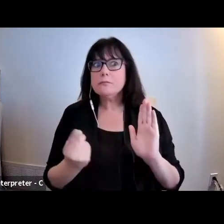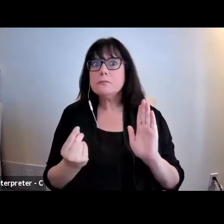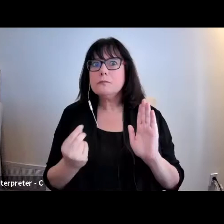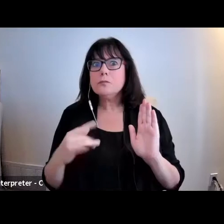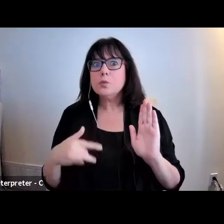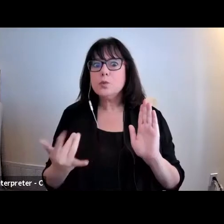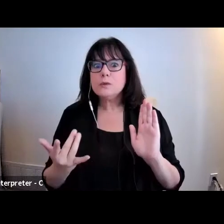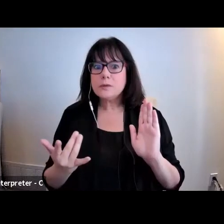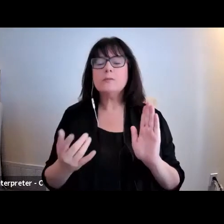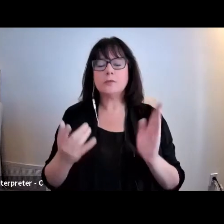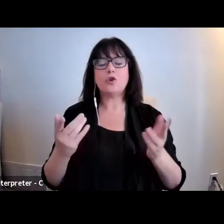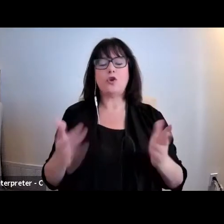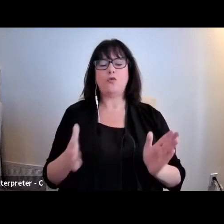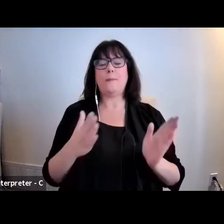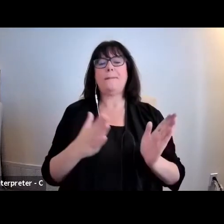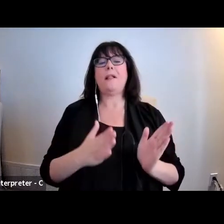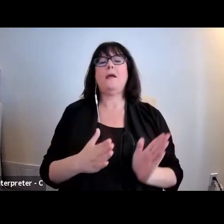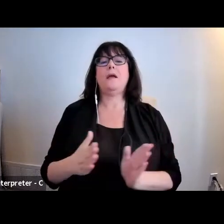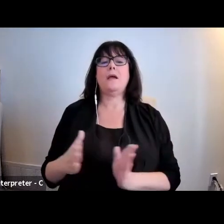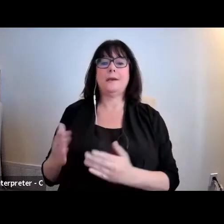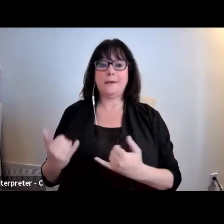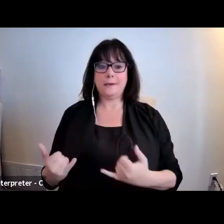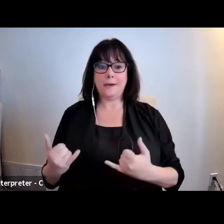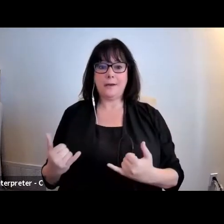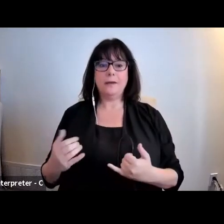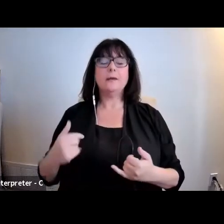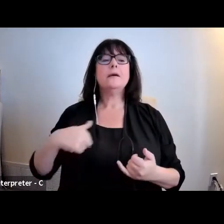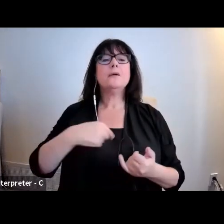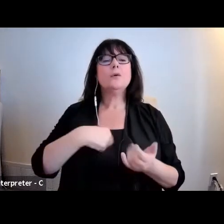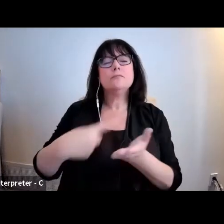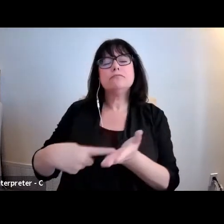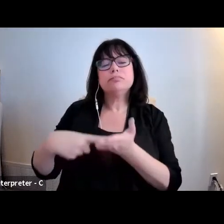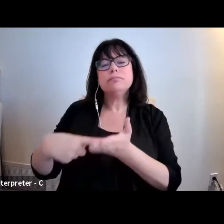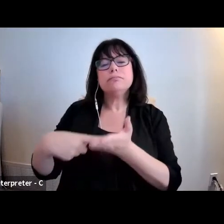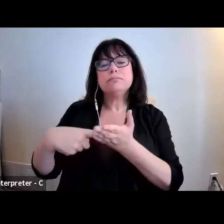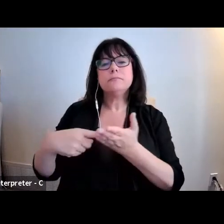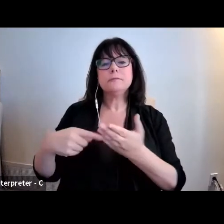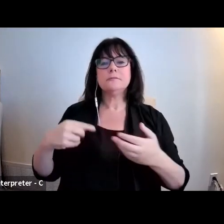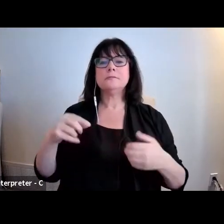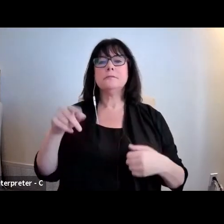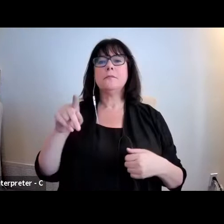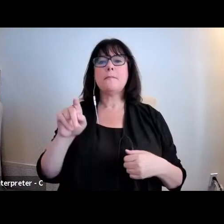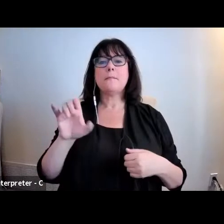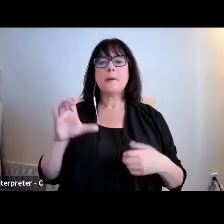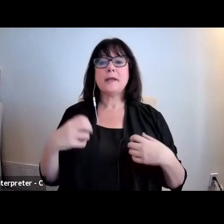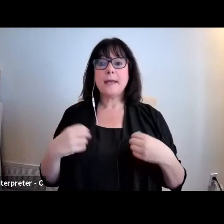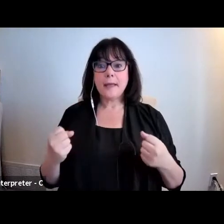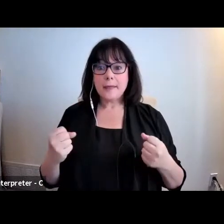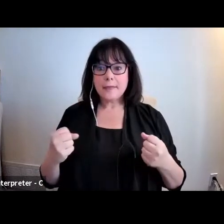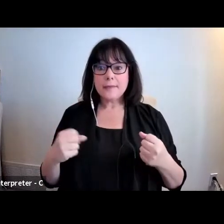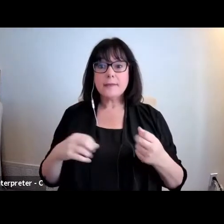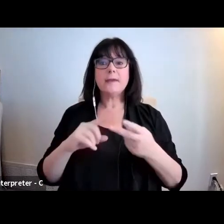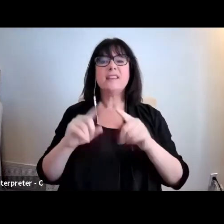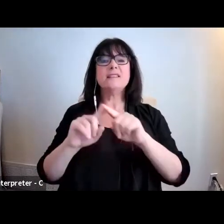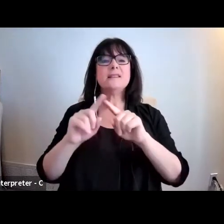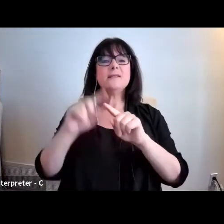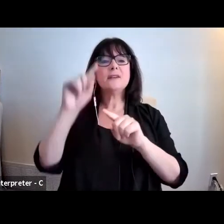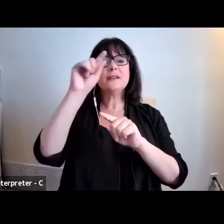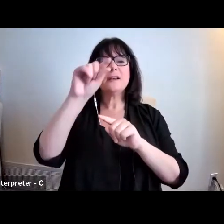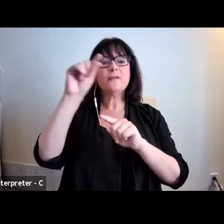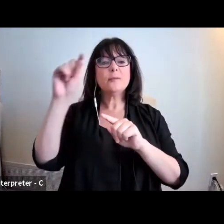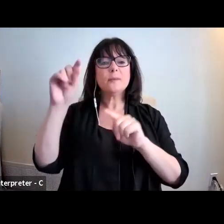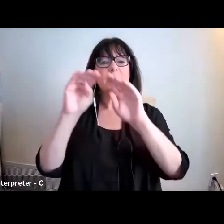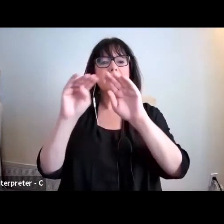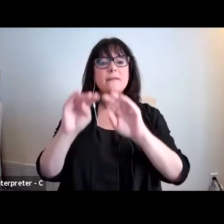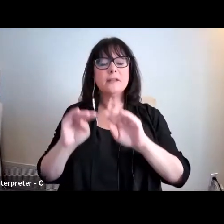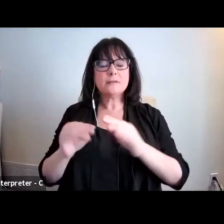already. Discussions are ongoing with public health authorities and with various levels of government. As always, we want to